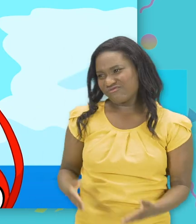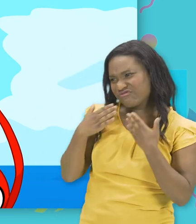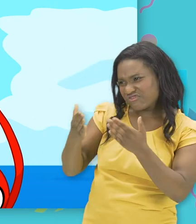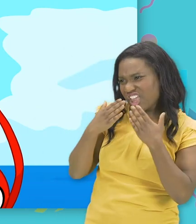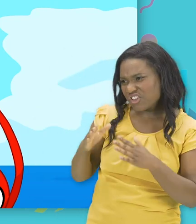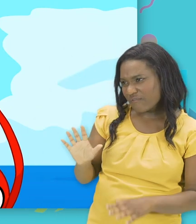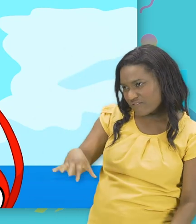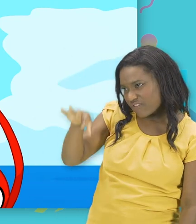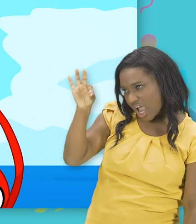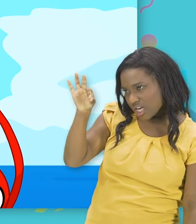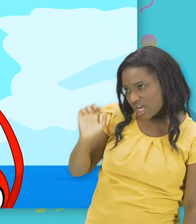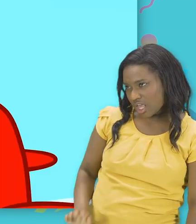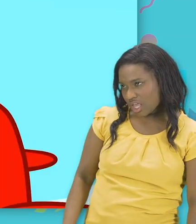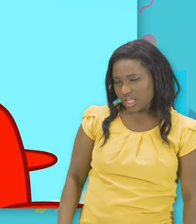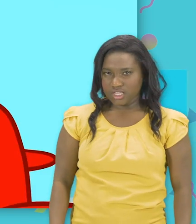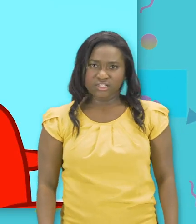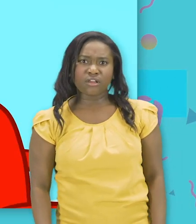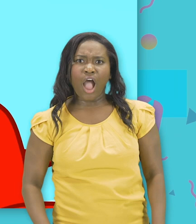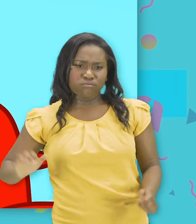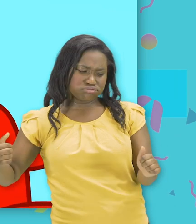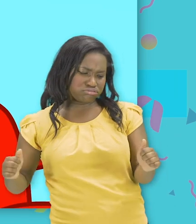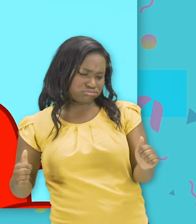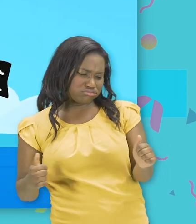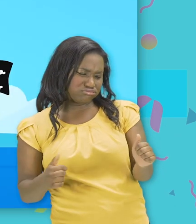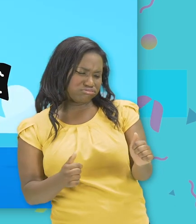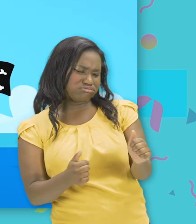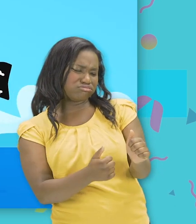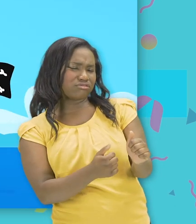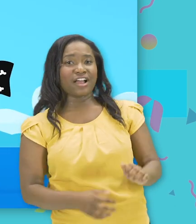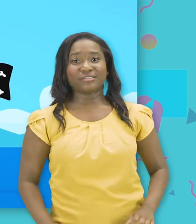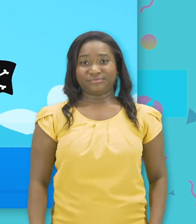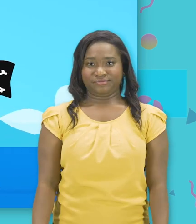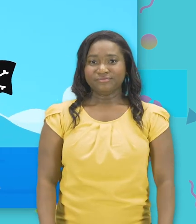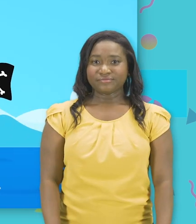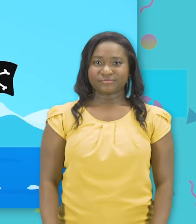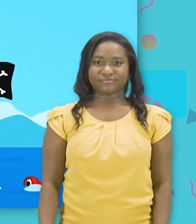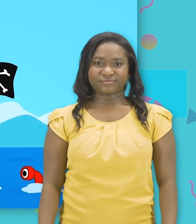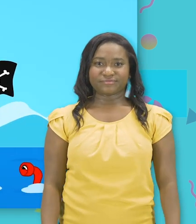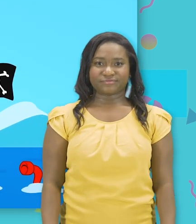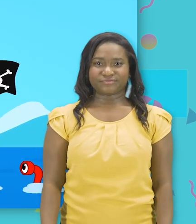For finding us this treasure. Go after them, Morphle.